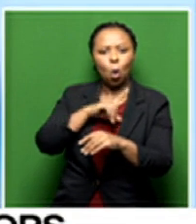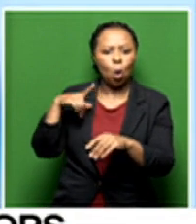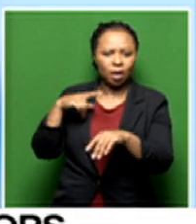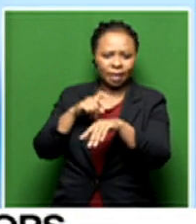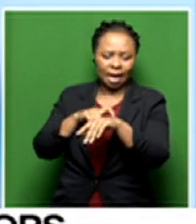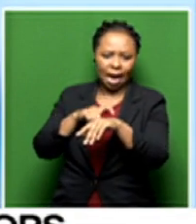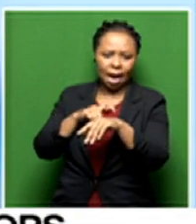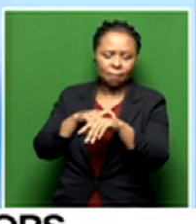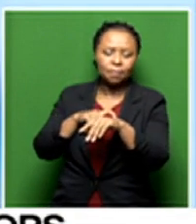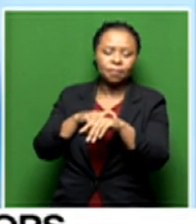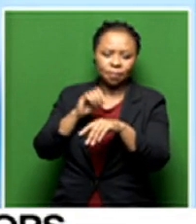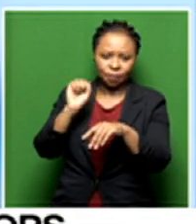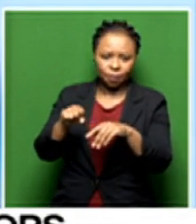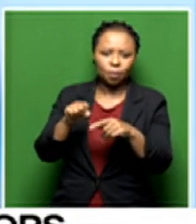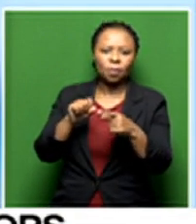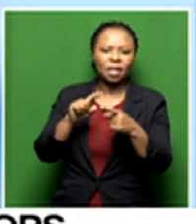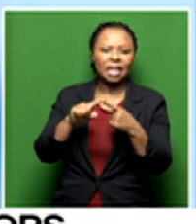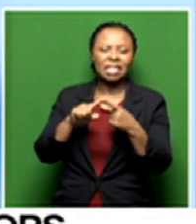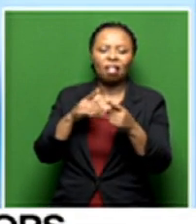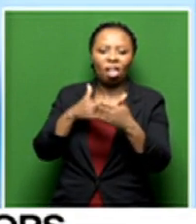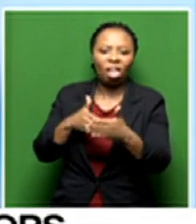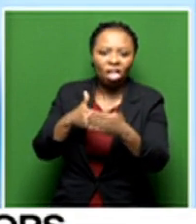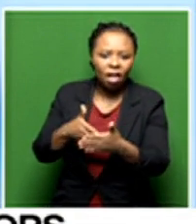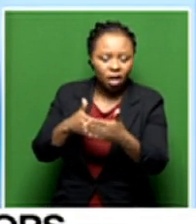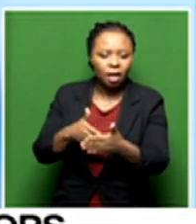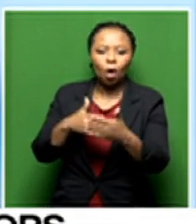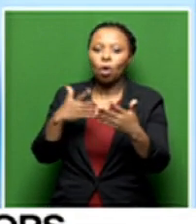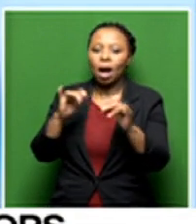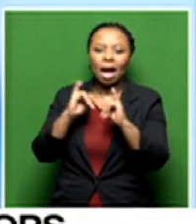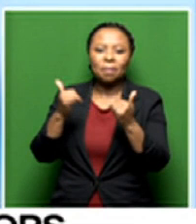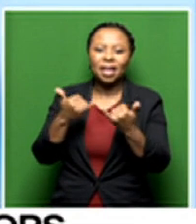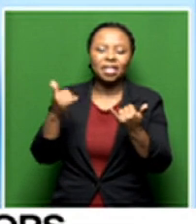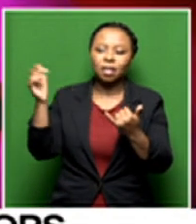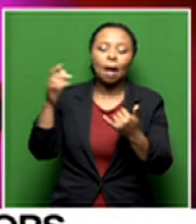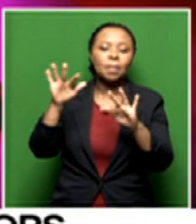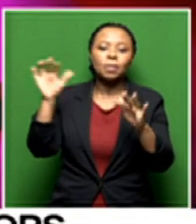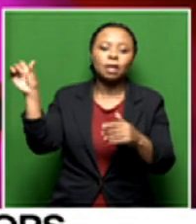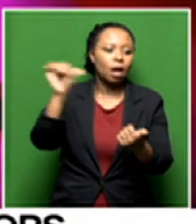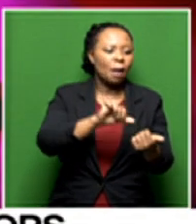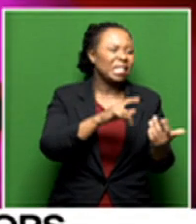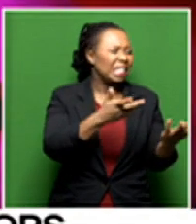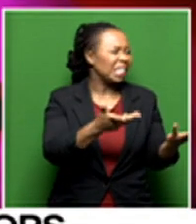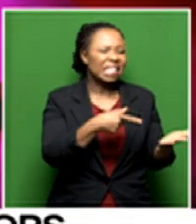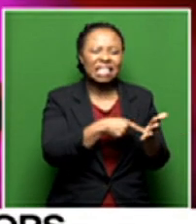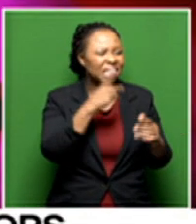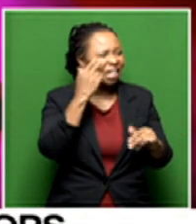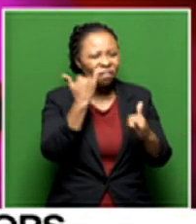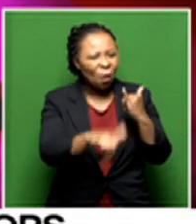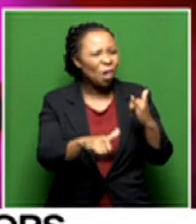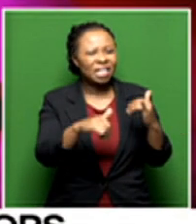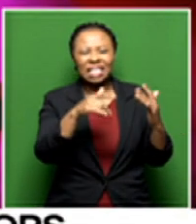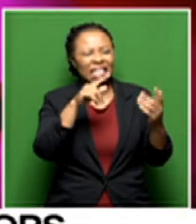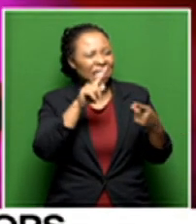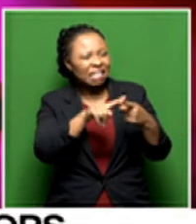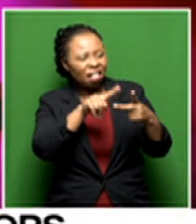meaning that we don't want it to have so many glitches where clients will be coming back and saying, you know what, your product is faulty and